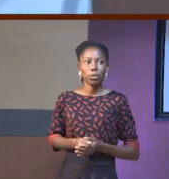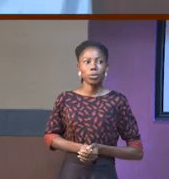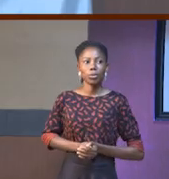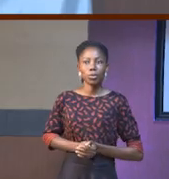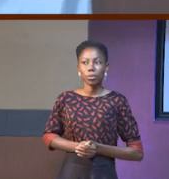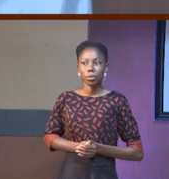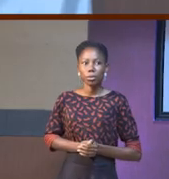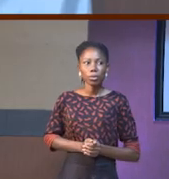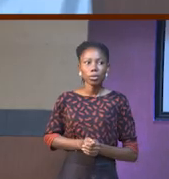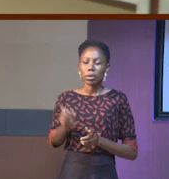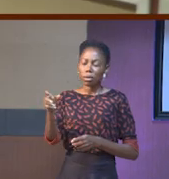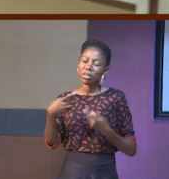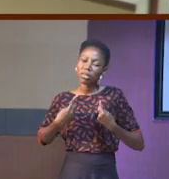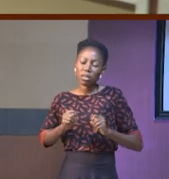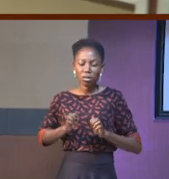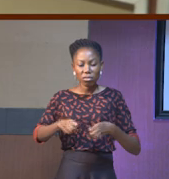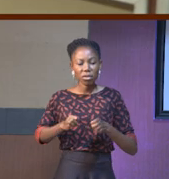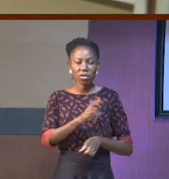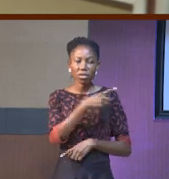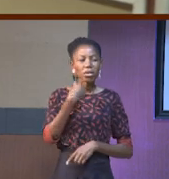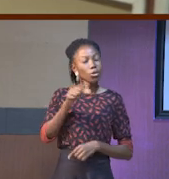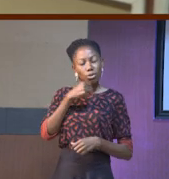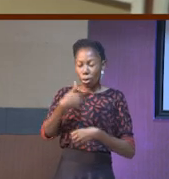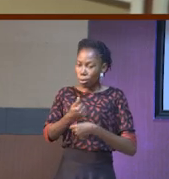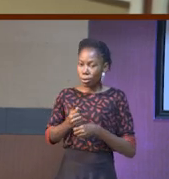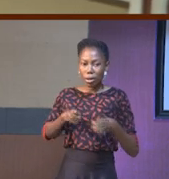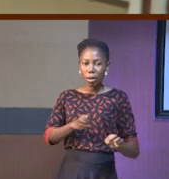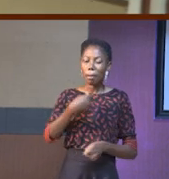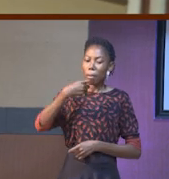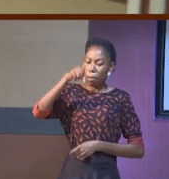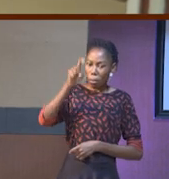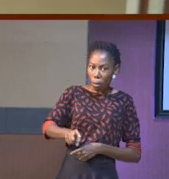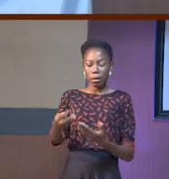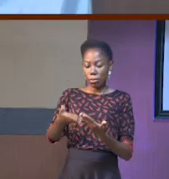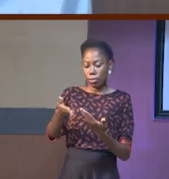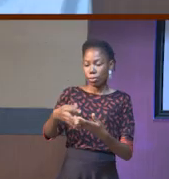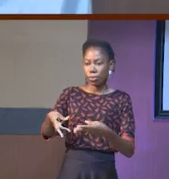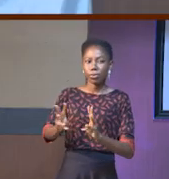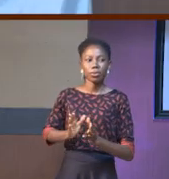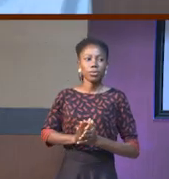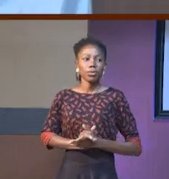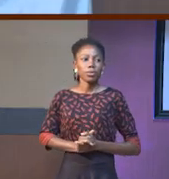You just have to. I have been making effort, ma. It's not about making effort. You must make a concrete arrangement now.